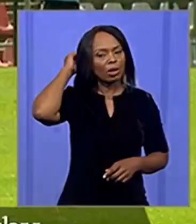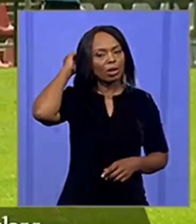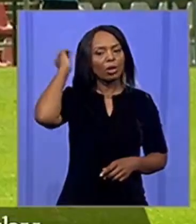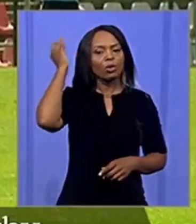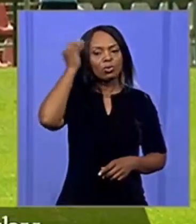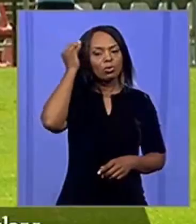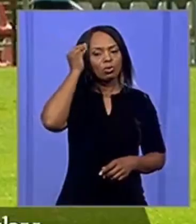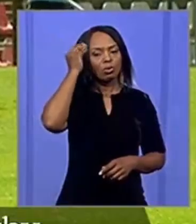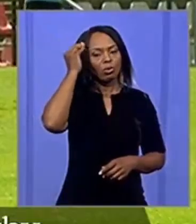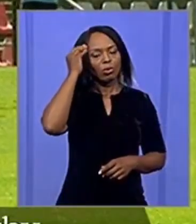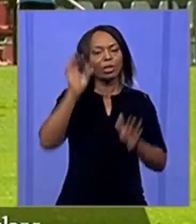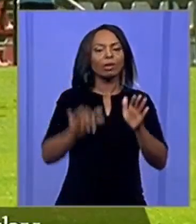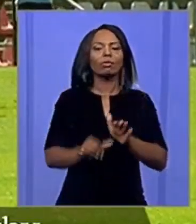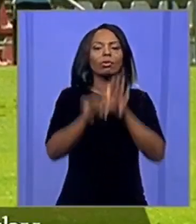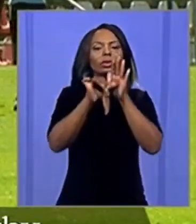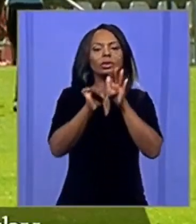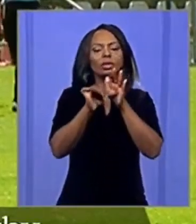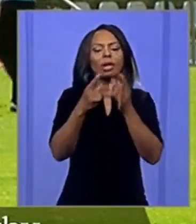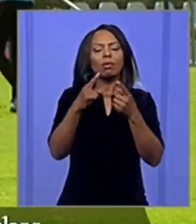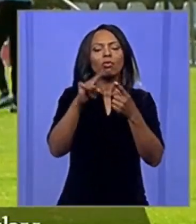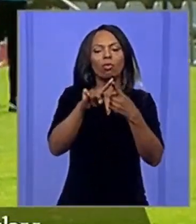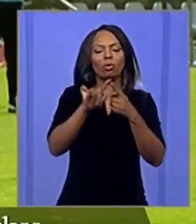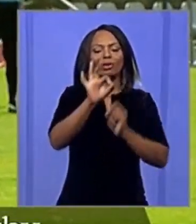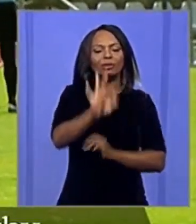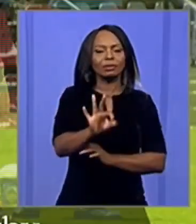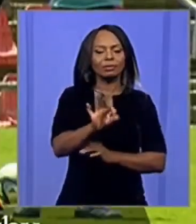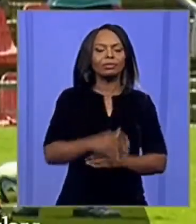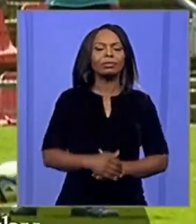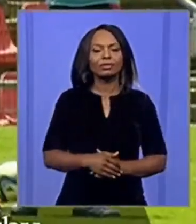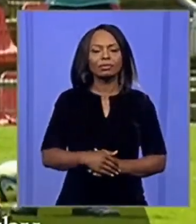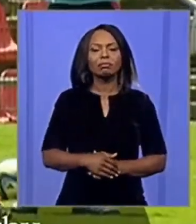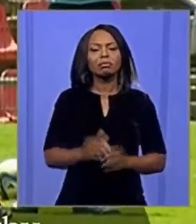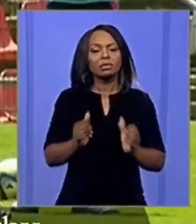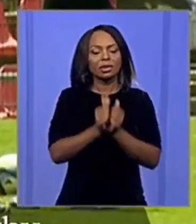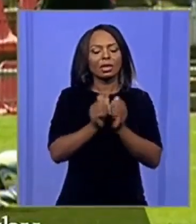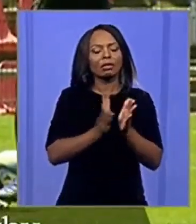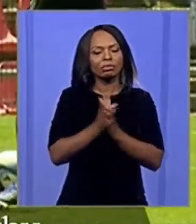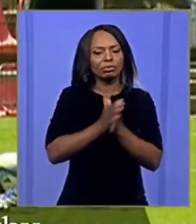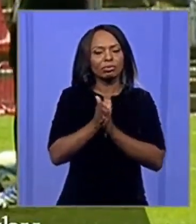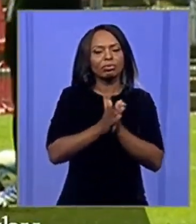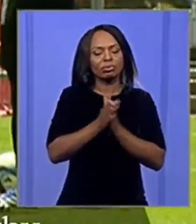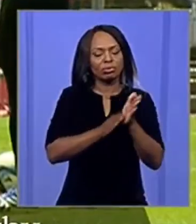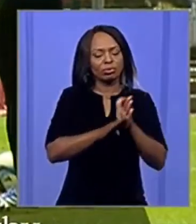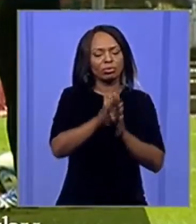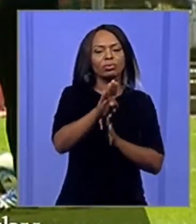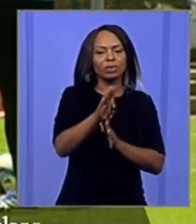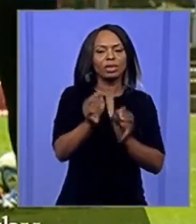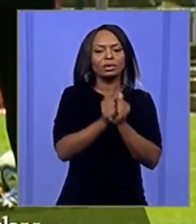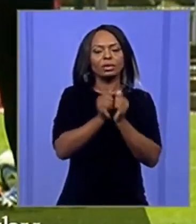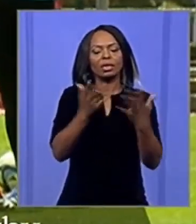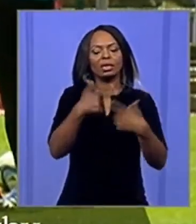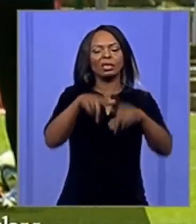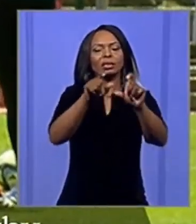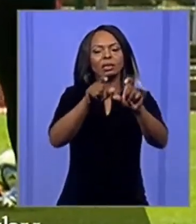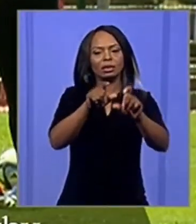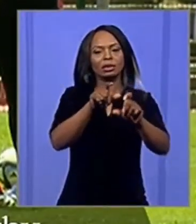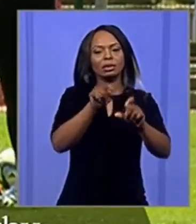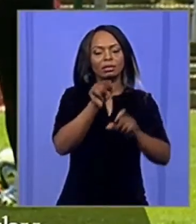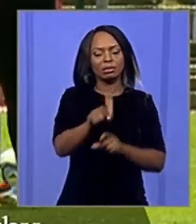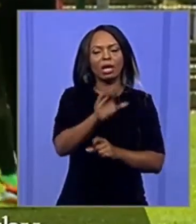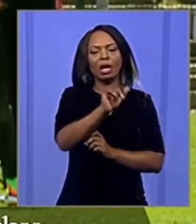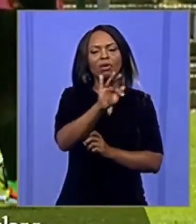points. Mabakane ba solofetse go tswelela go dira botoka go latela go simolola gape ga ligi fa sa le kgaisano ya Africa Cup of Nations e